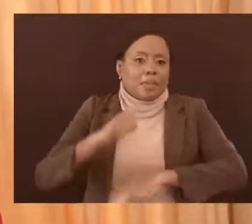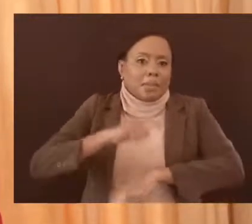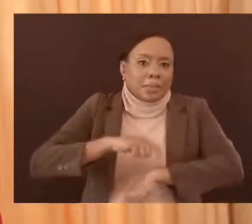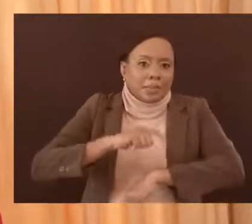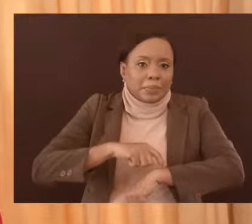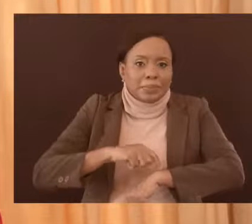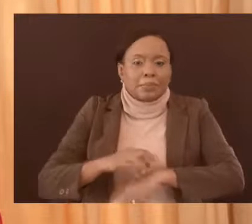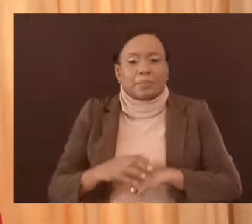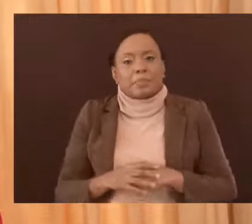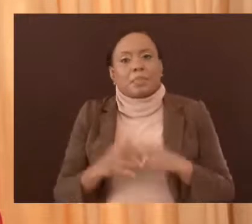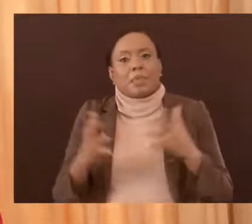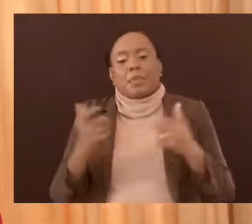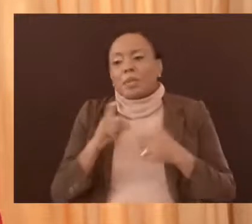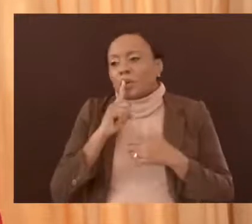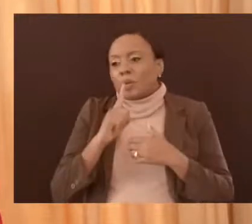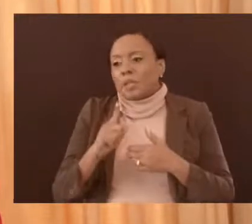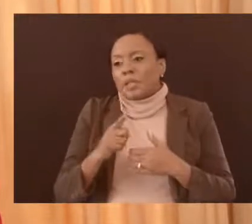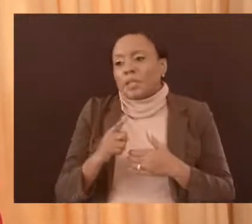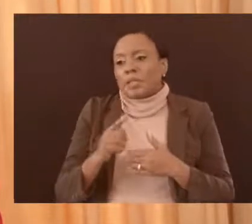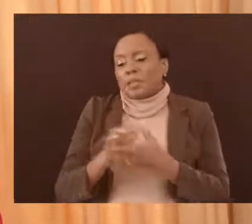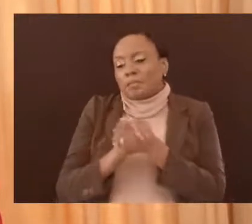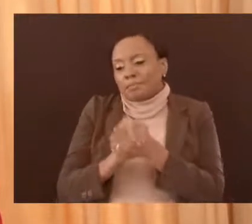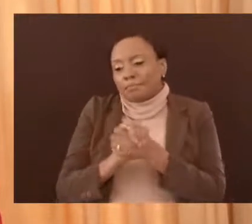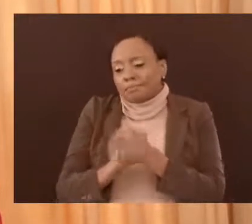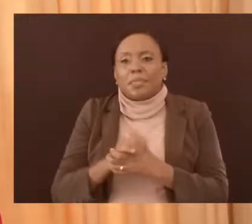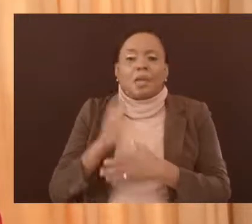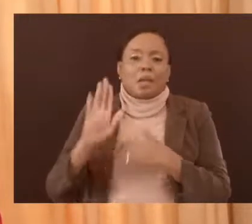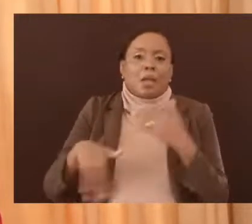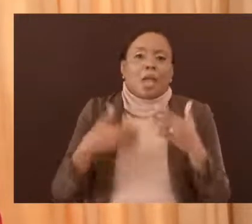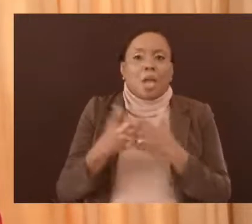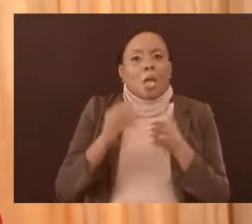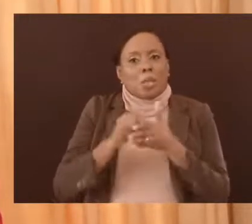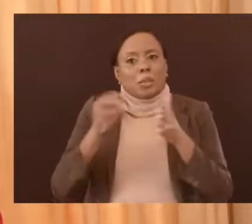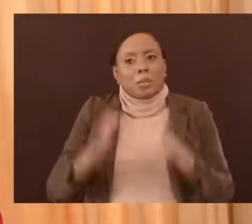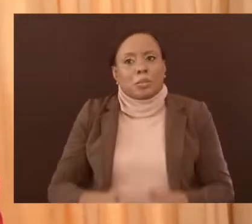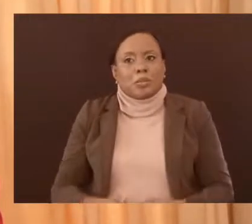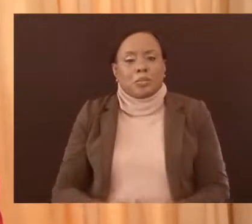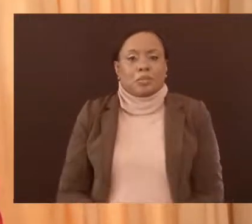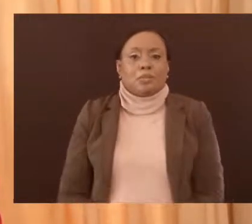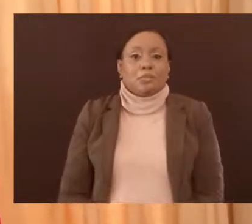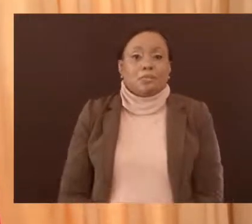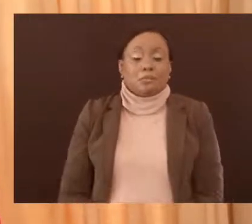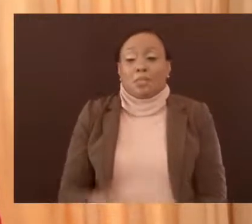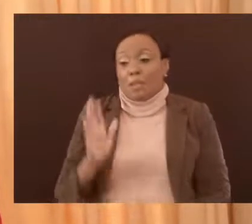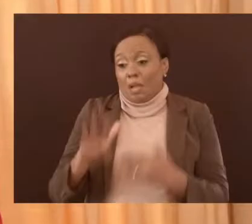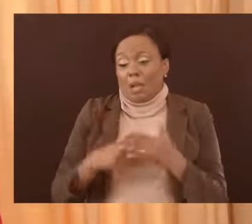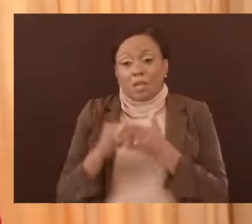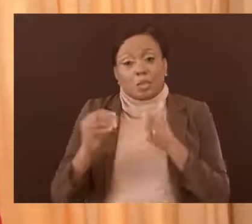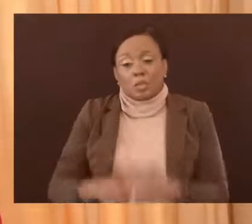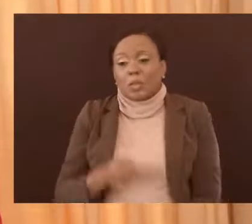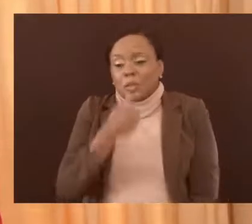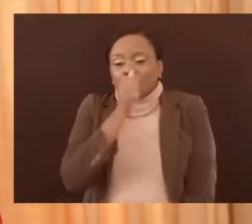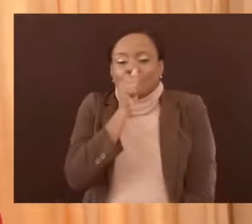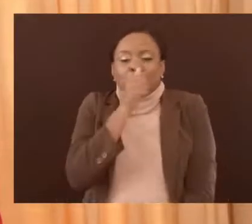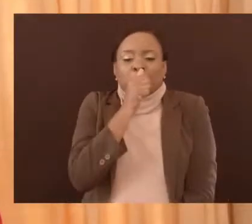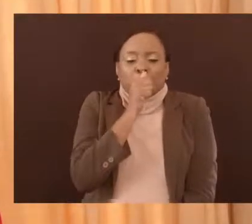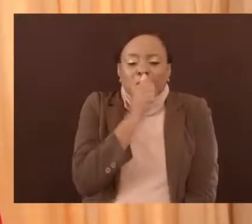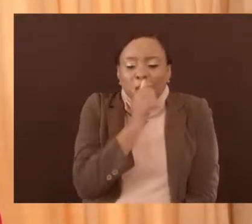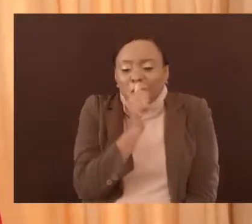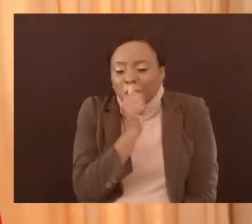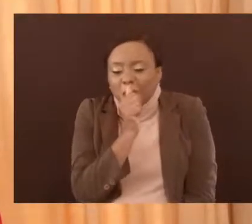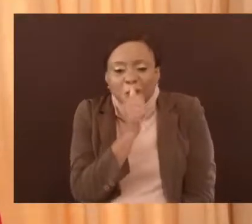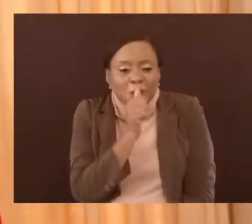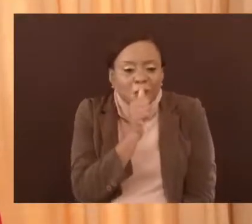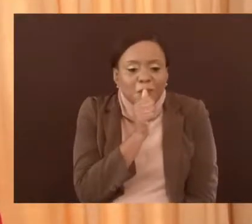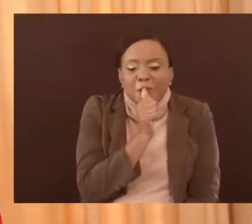to commend all students who sat this year's examination, because many of you have persevered despite the challenges